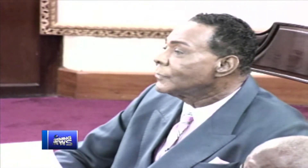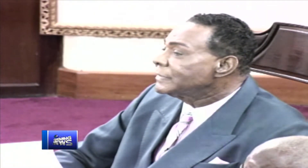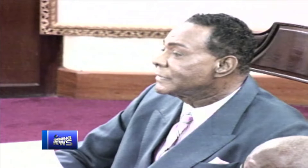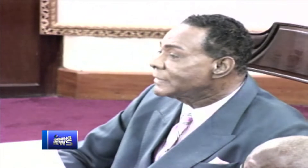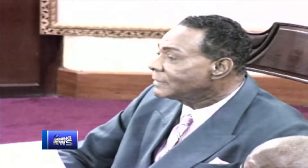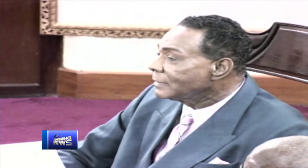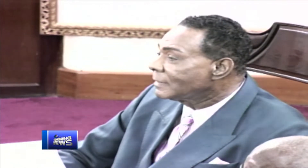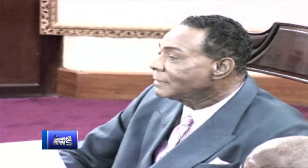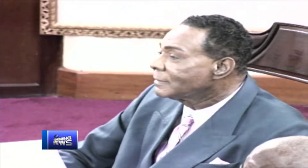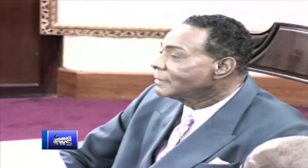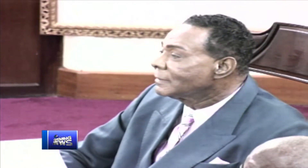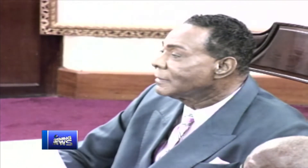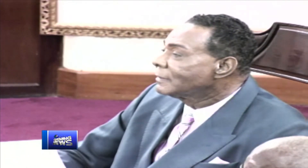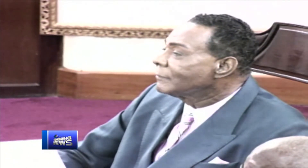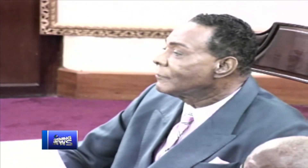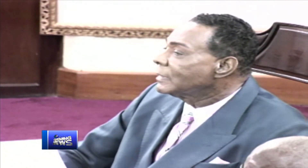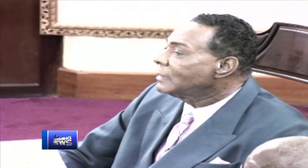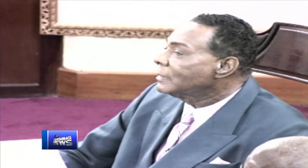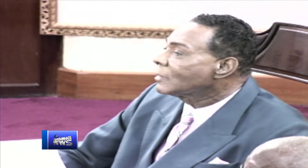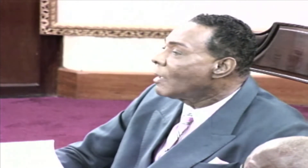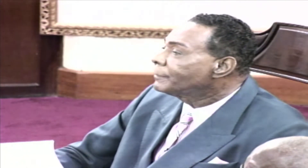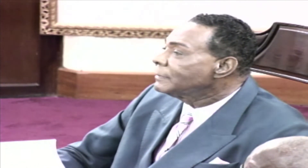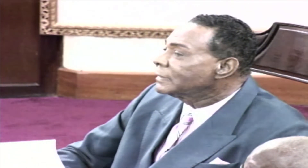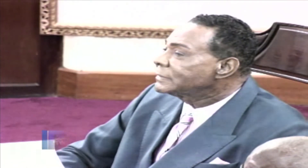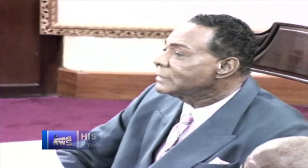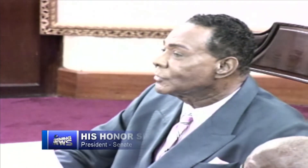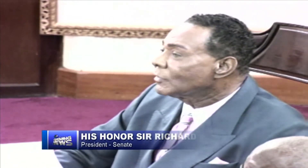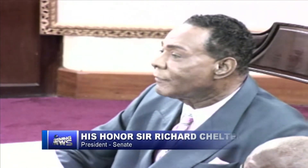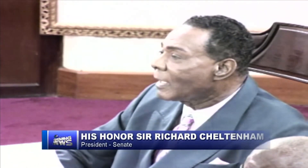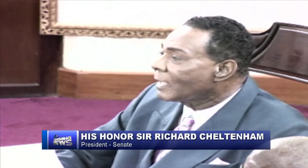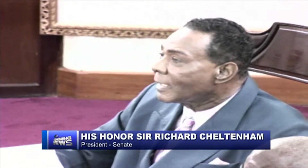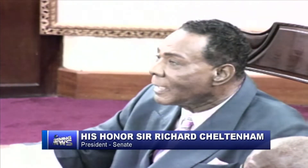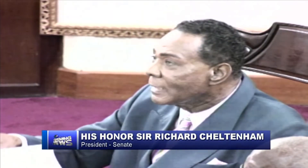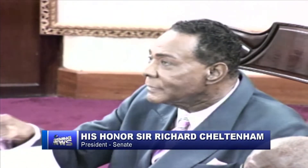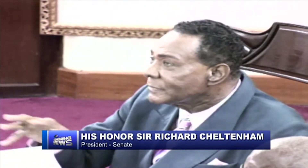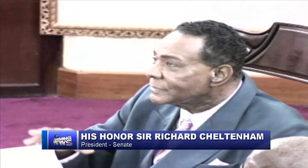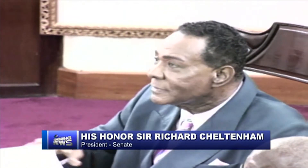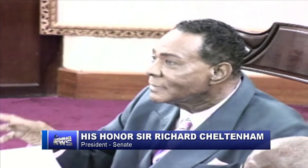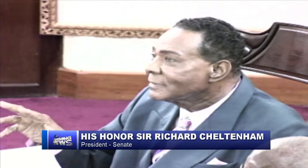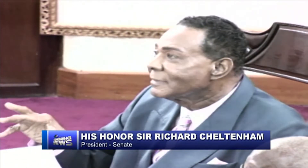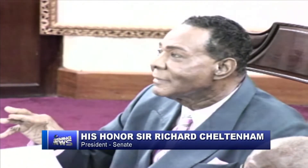have resisted the compliments insofar as